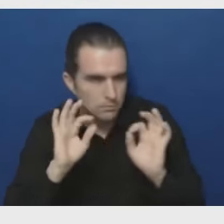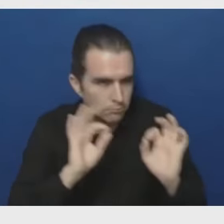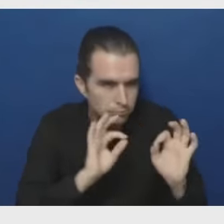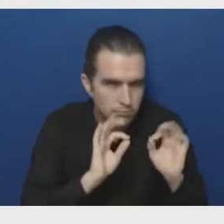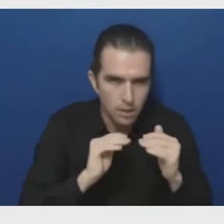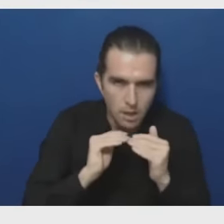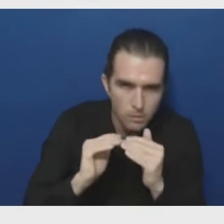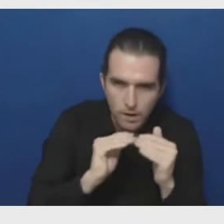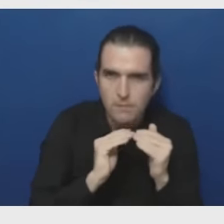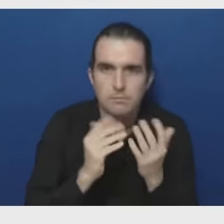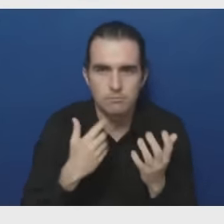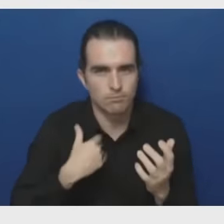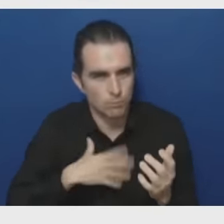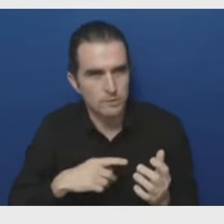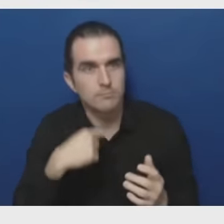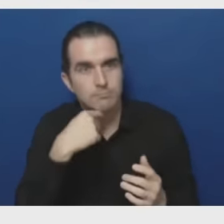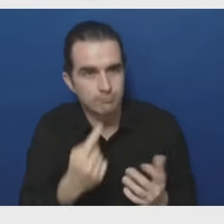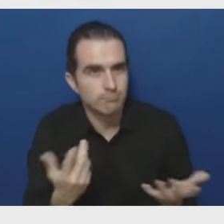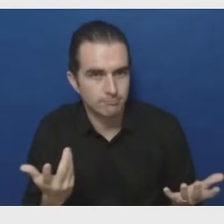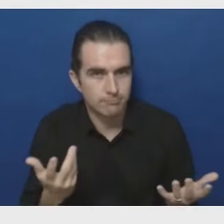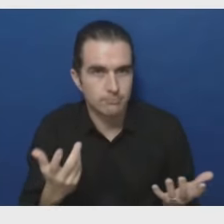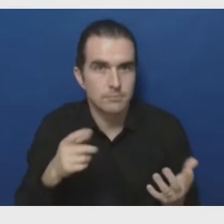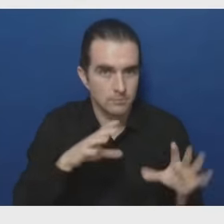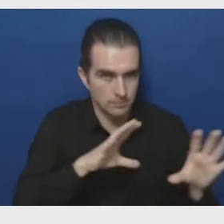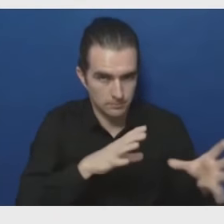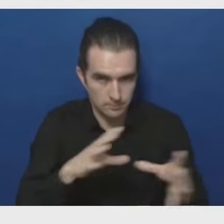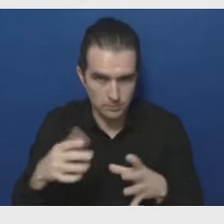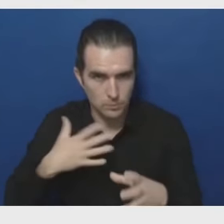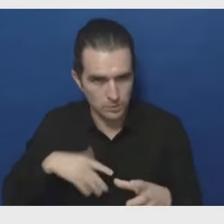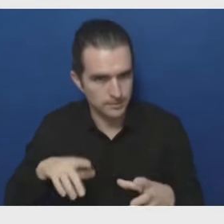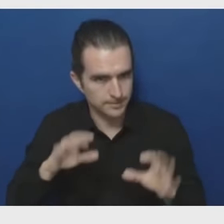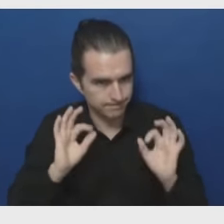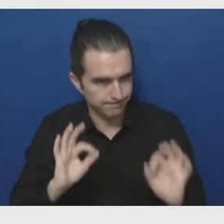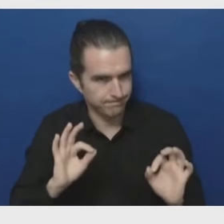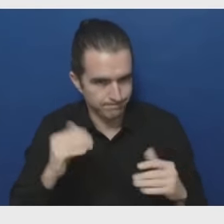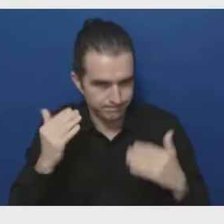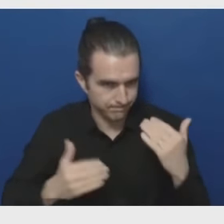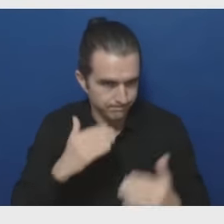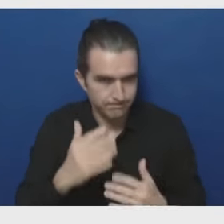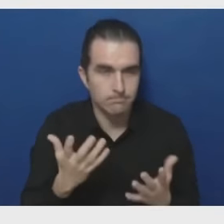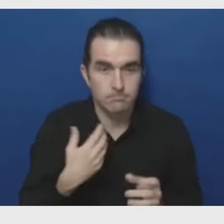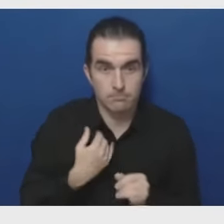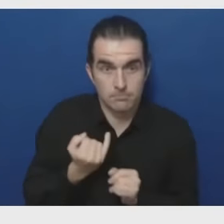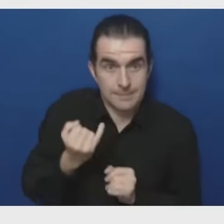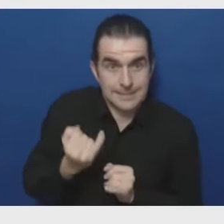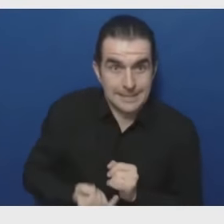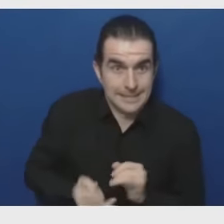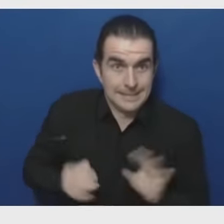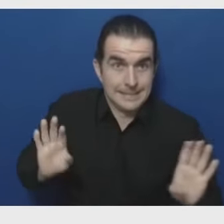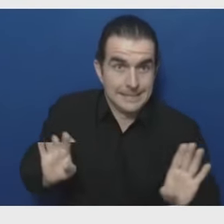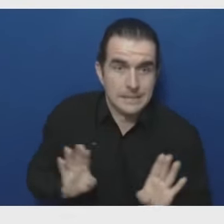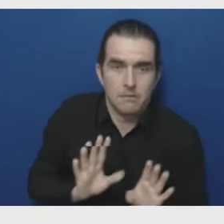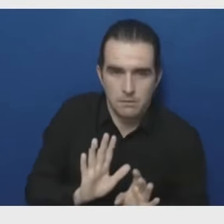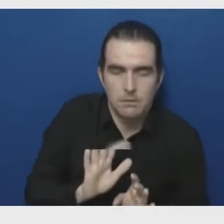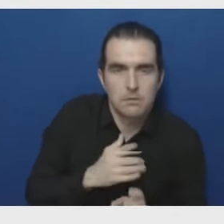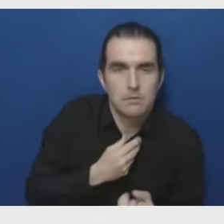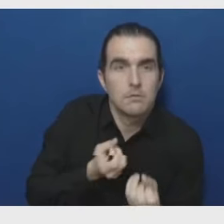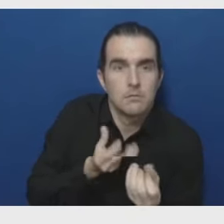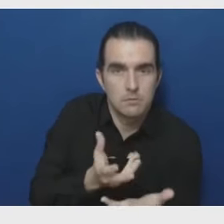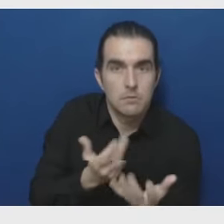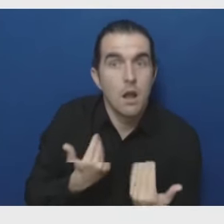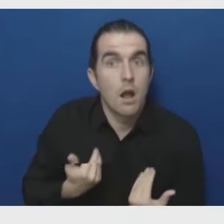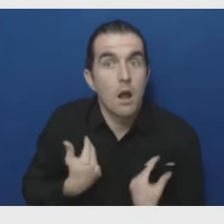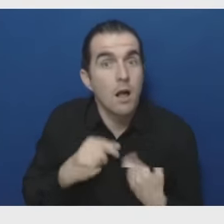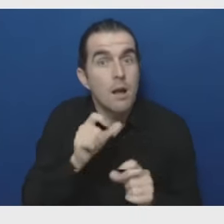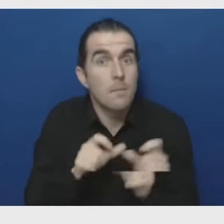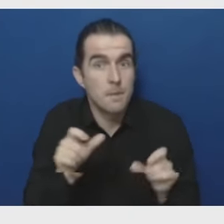about capacity building. As we go forward, it's a new world and a new workplace. COVID has shown us how we